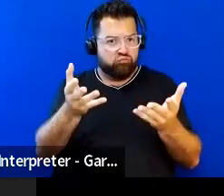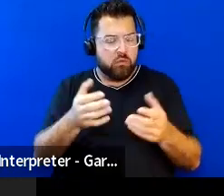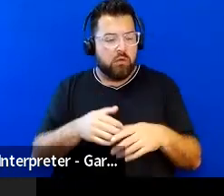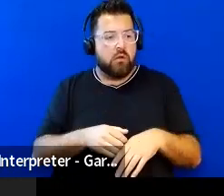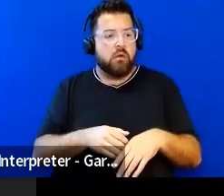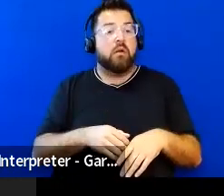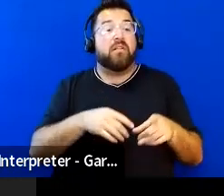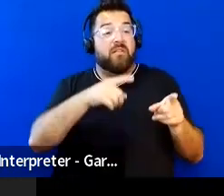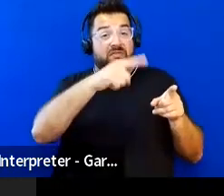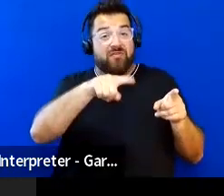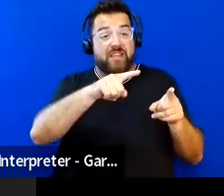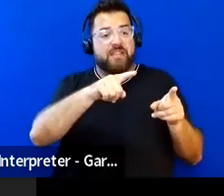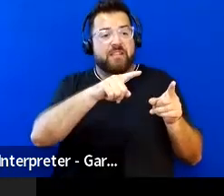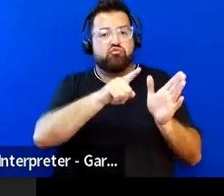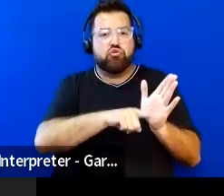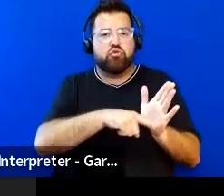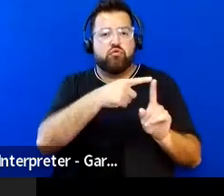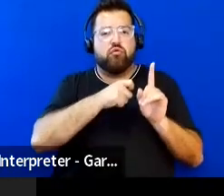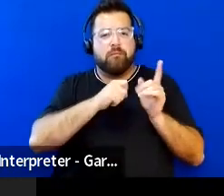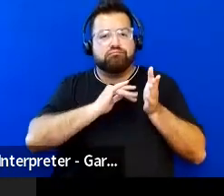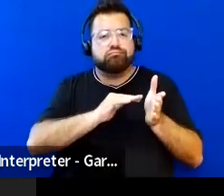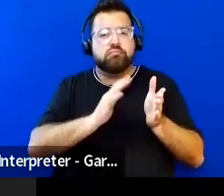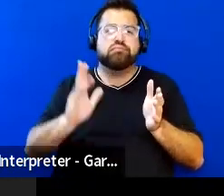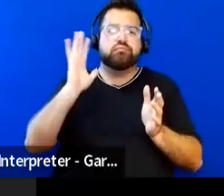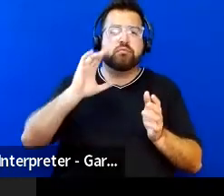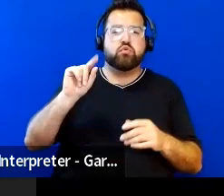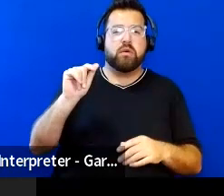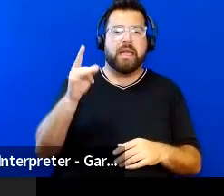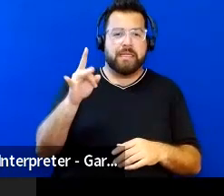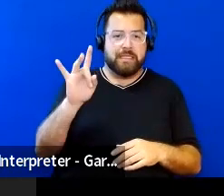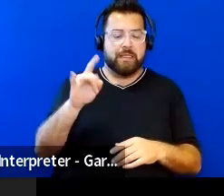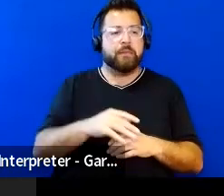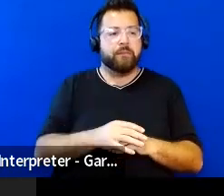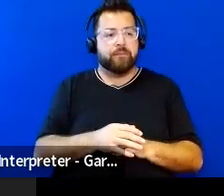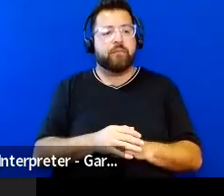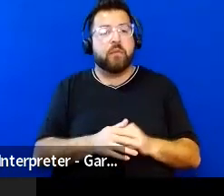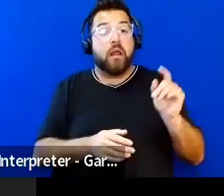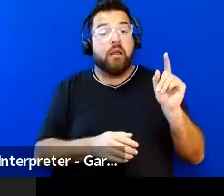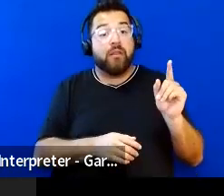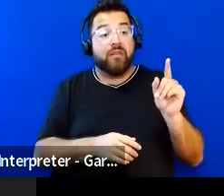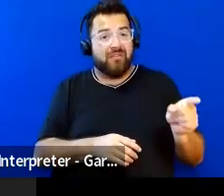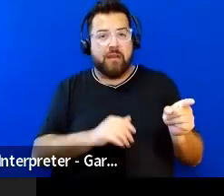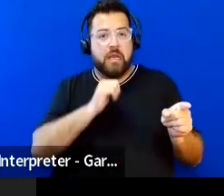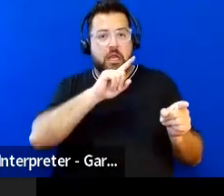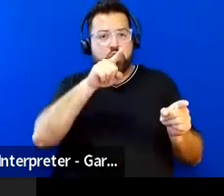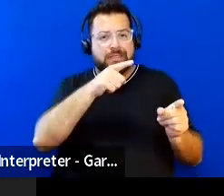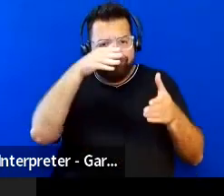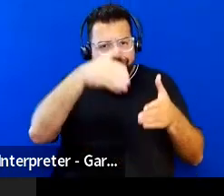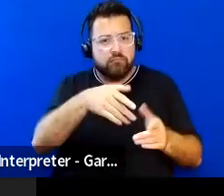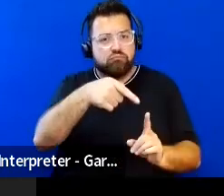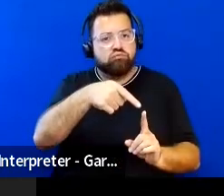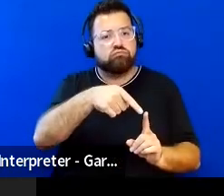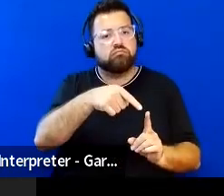in 2018. And this is not only community college students, but all